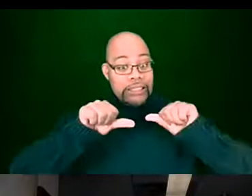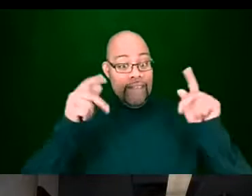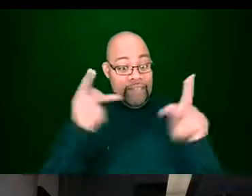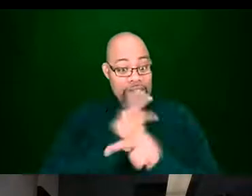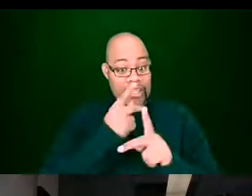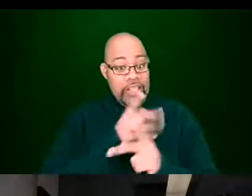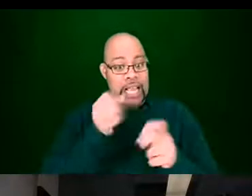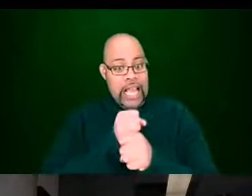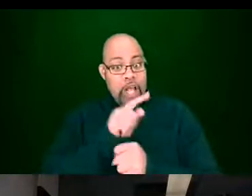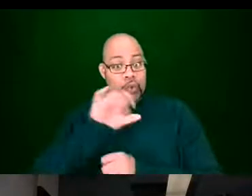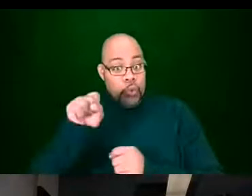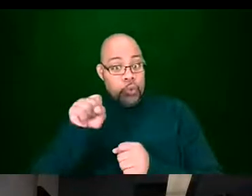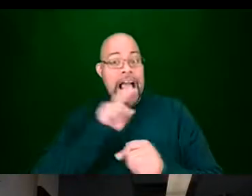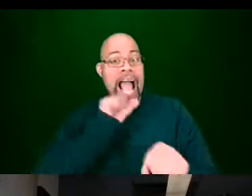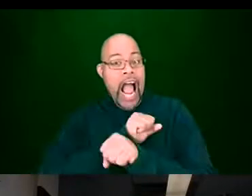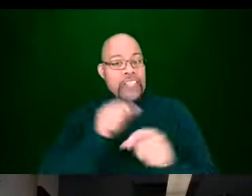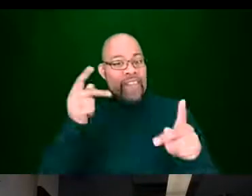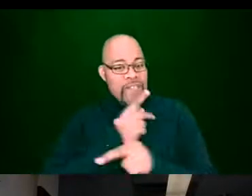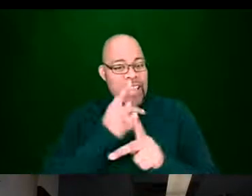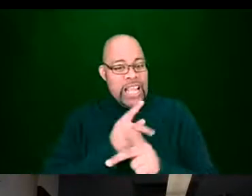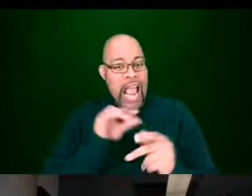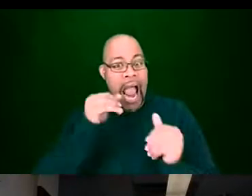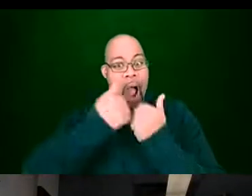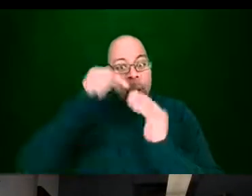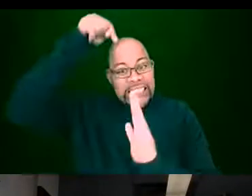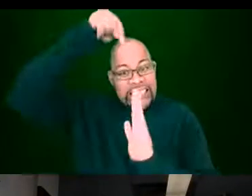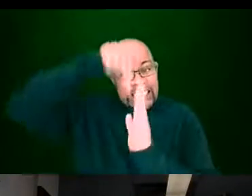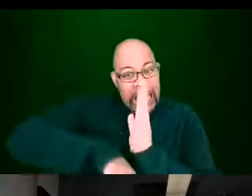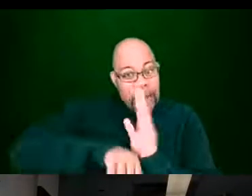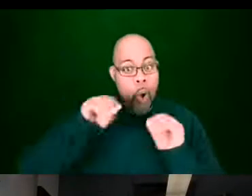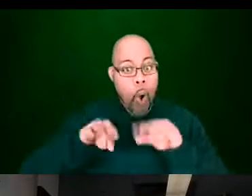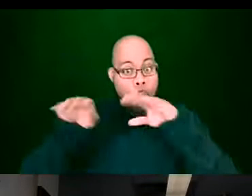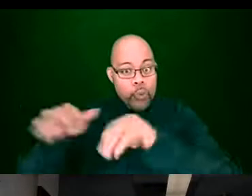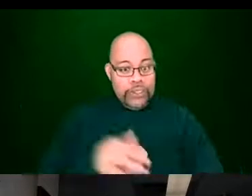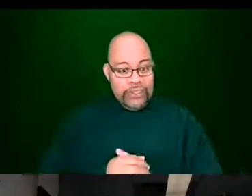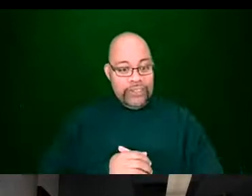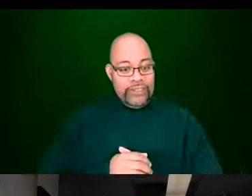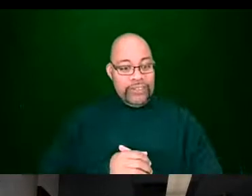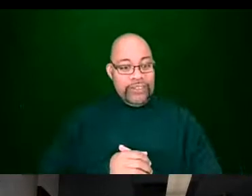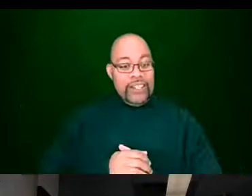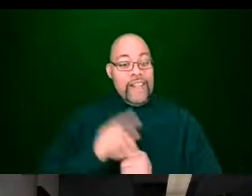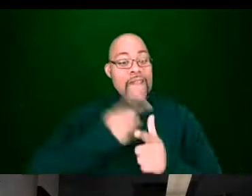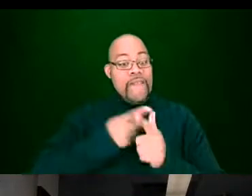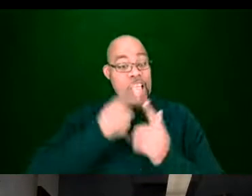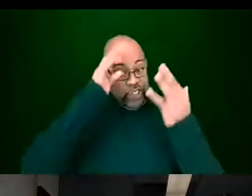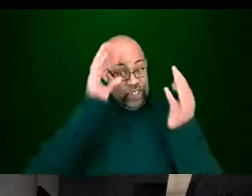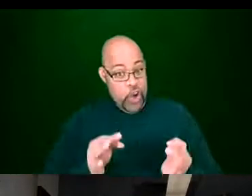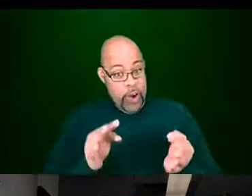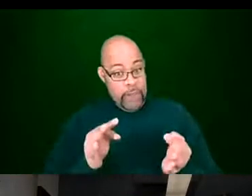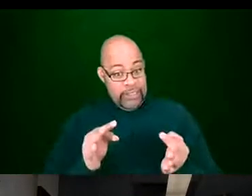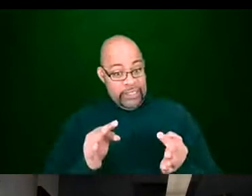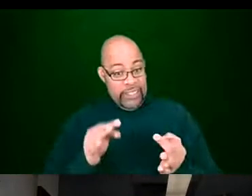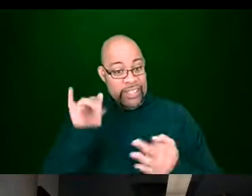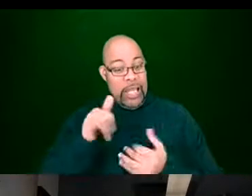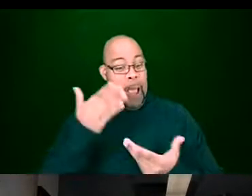they got tools to actually figure out how deep the ocean is, they then determined